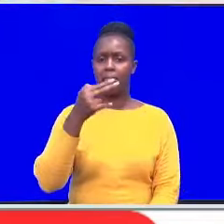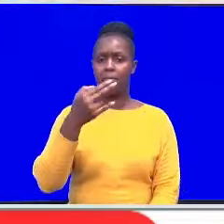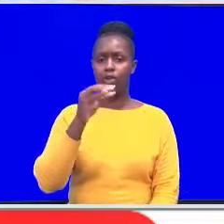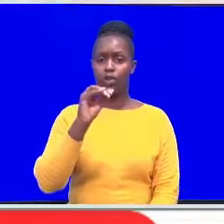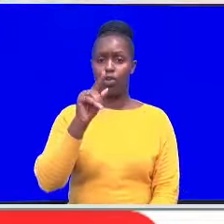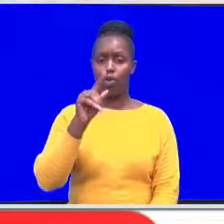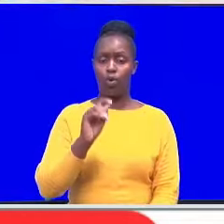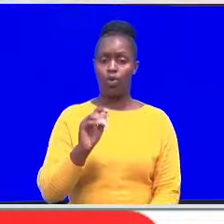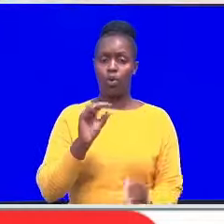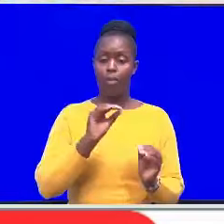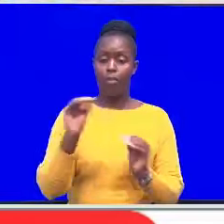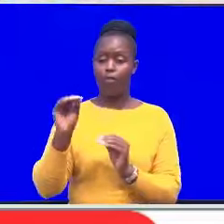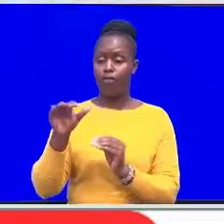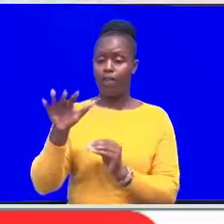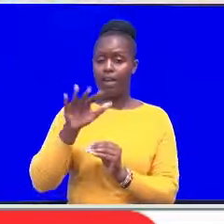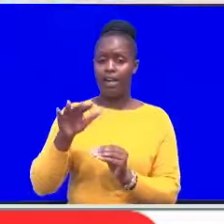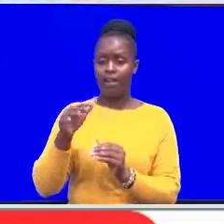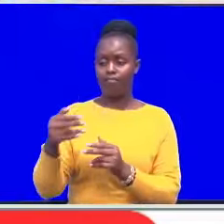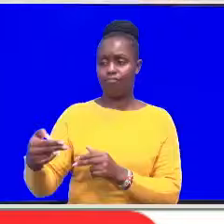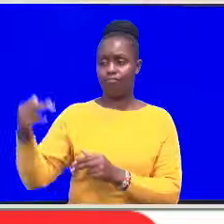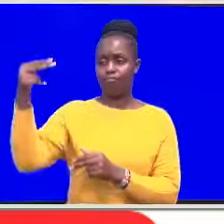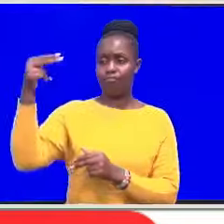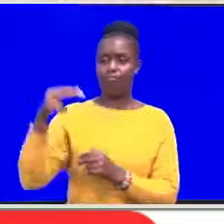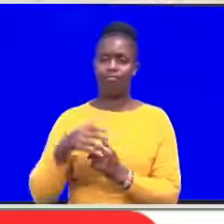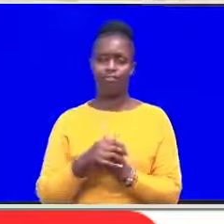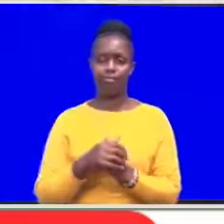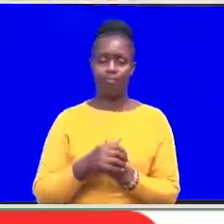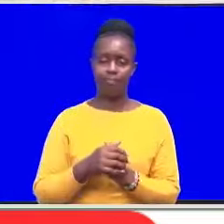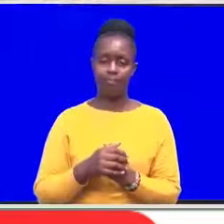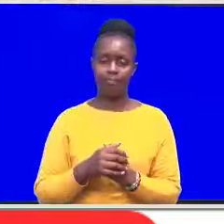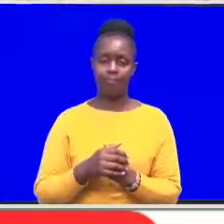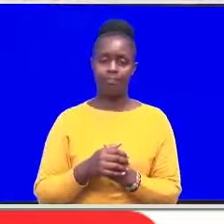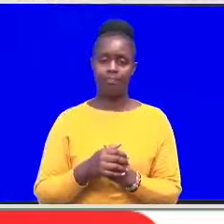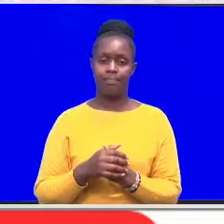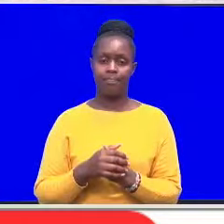grounds. Willie Dennis Njuru with that report.